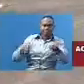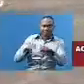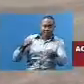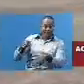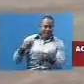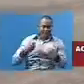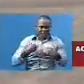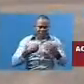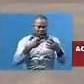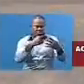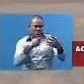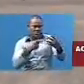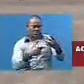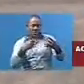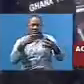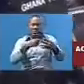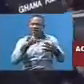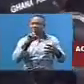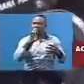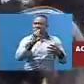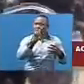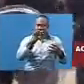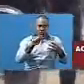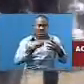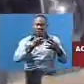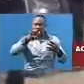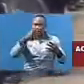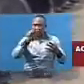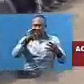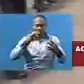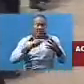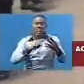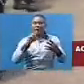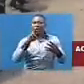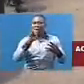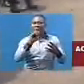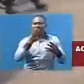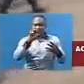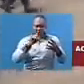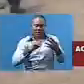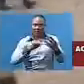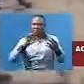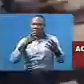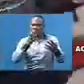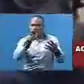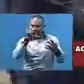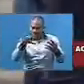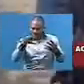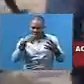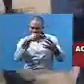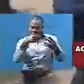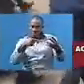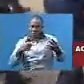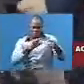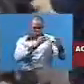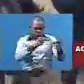four subdivisions including Delta, Alpha, Bravo and Charlie, which according to the police are coded names. The